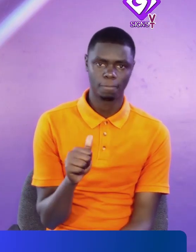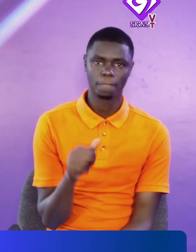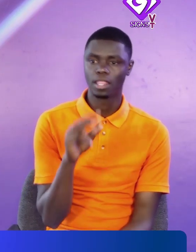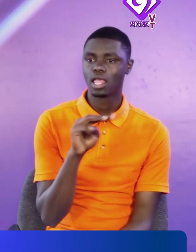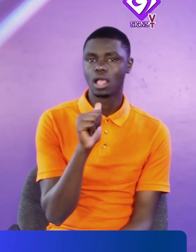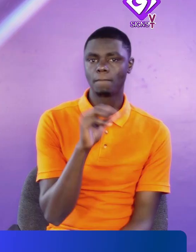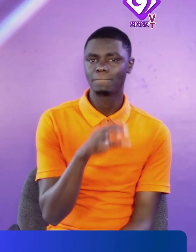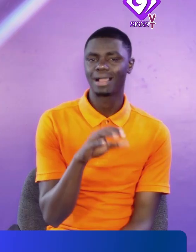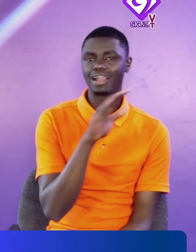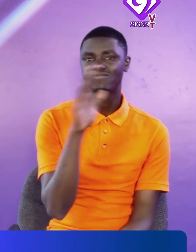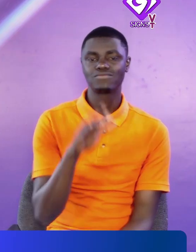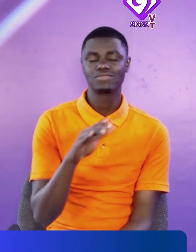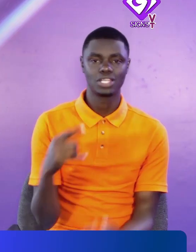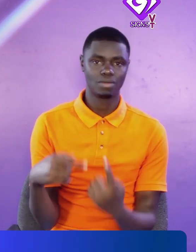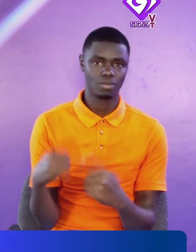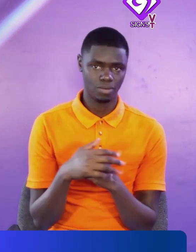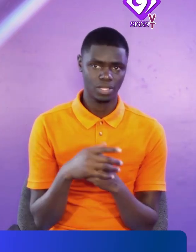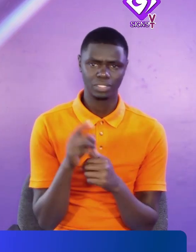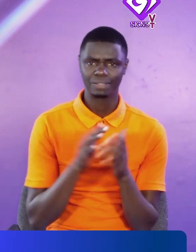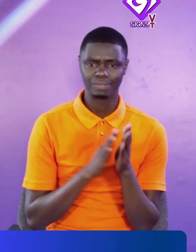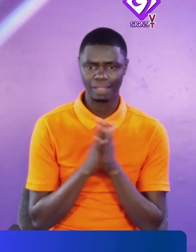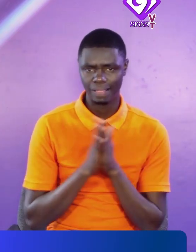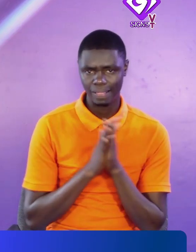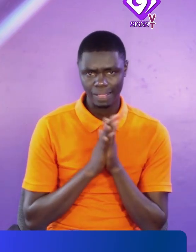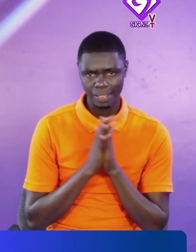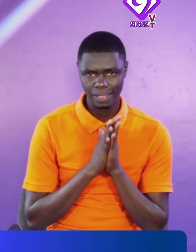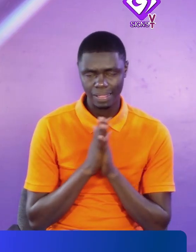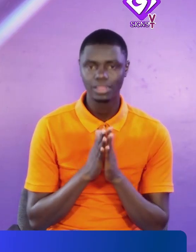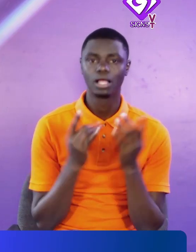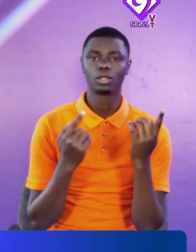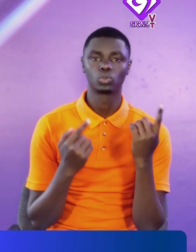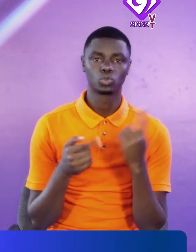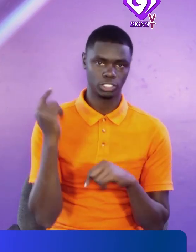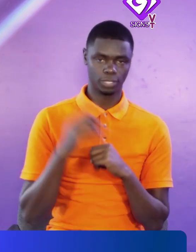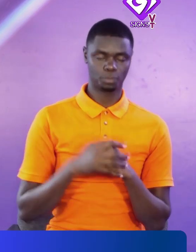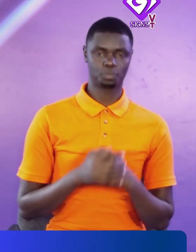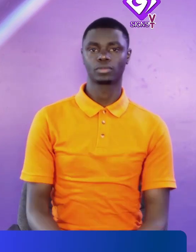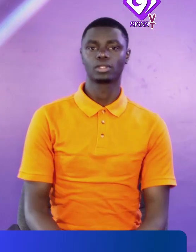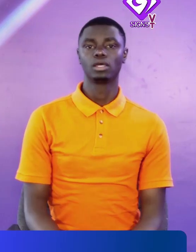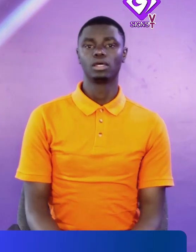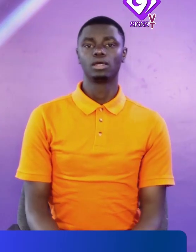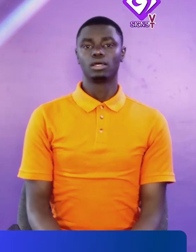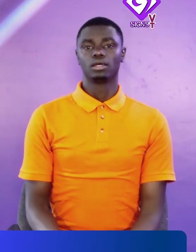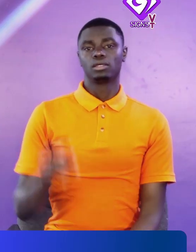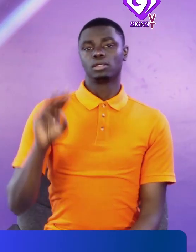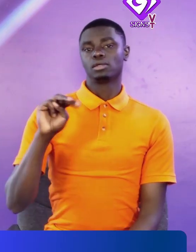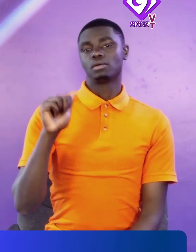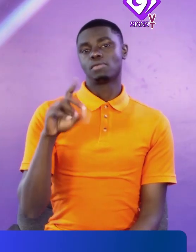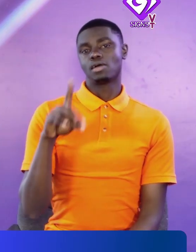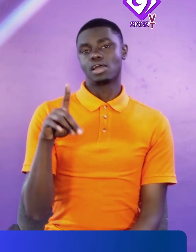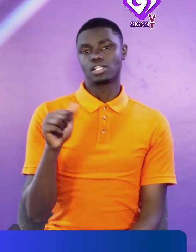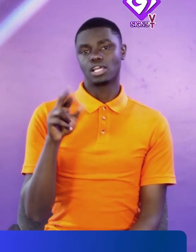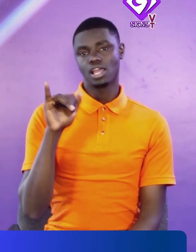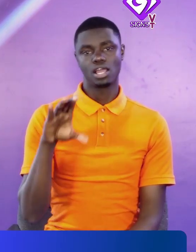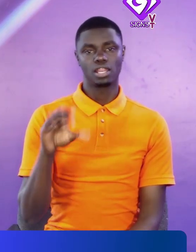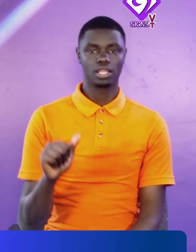hajaishinda. So ako motivated kushinda. Lap record ya Mandalika circuit inashikiliwa na msee anajulikana